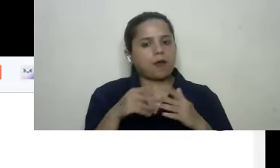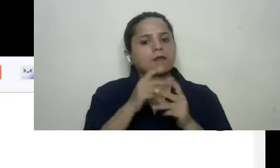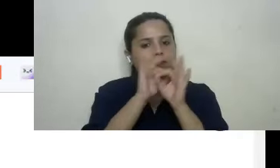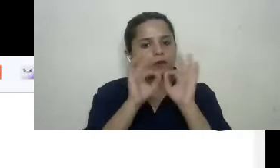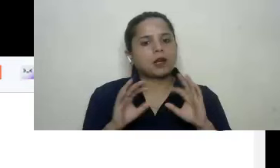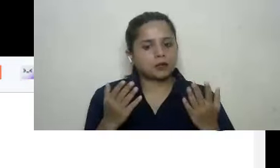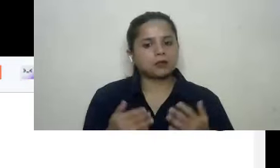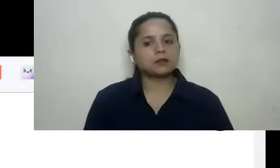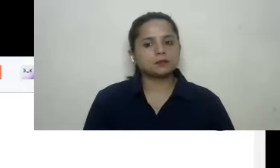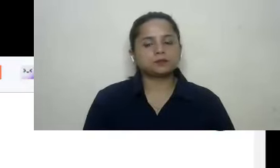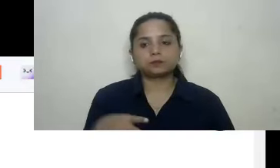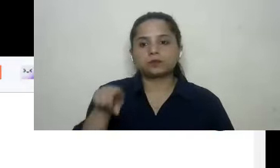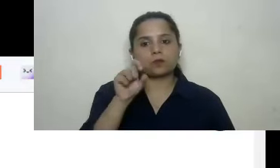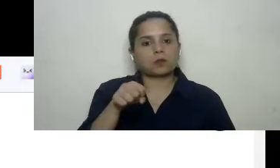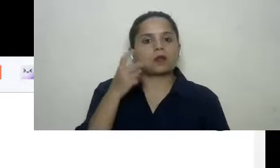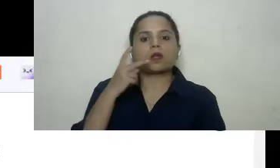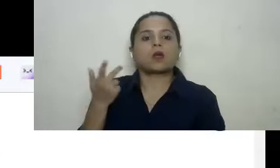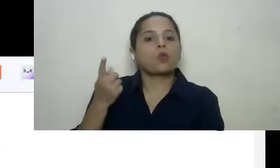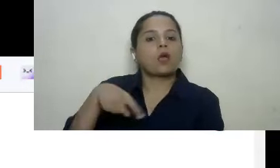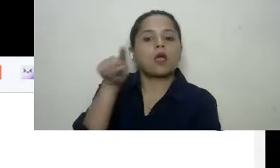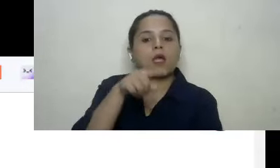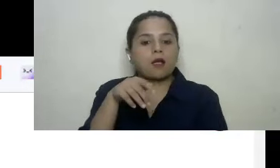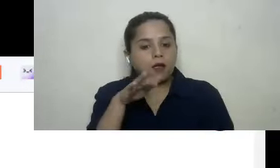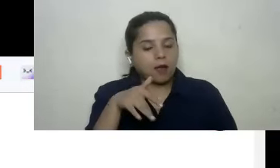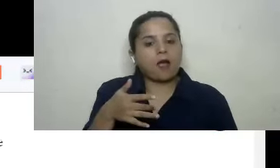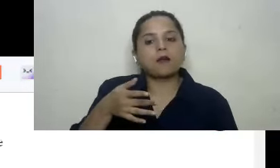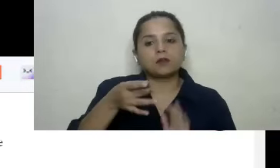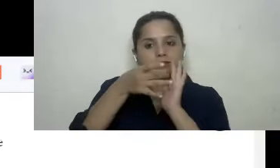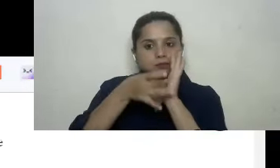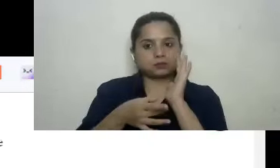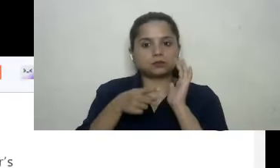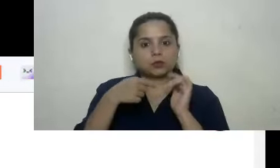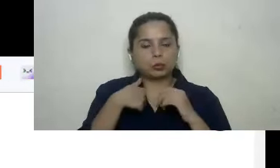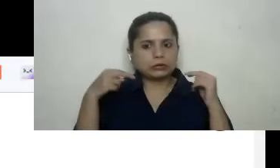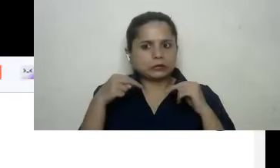So you can see how detailed it got and very specific to our needs,